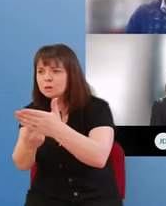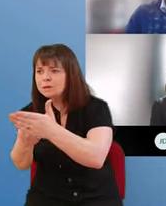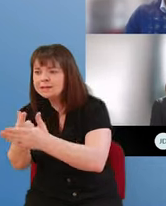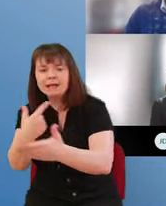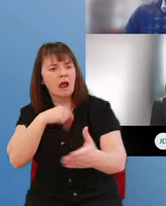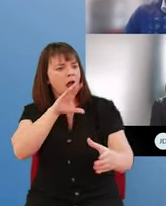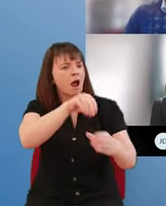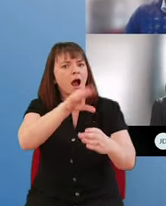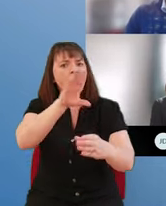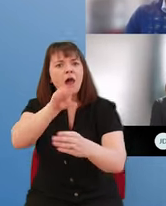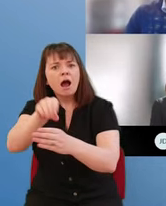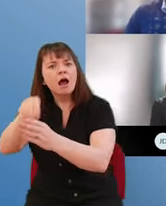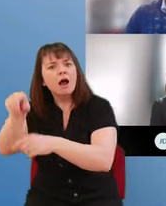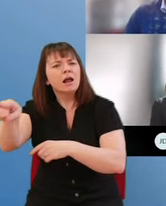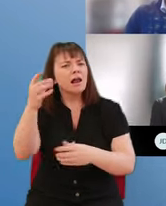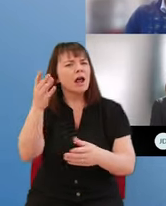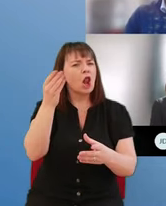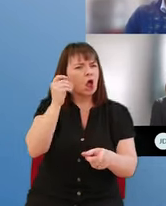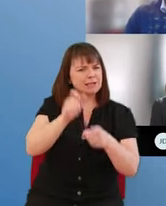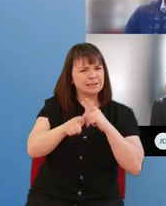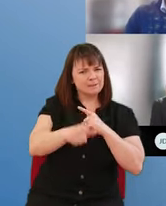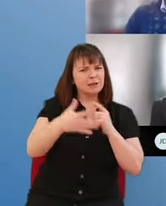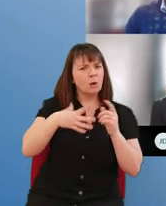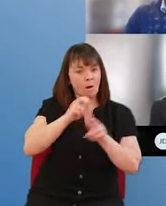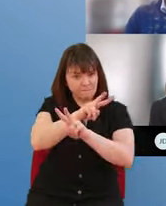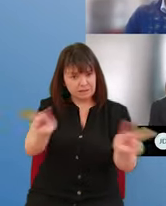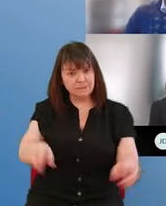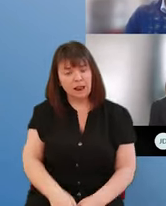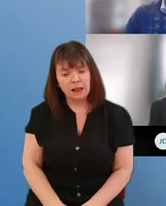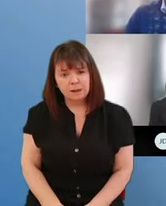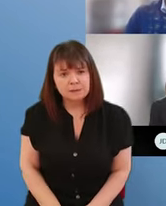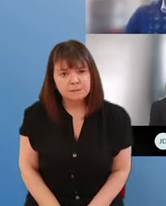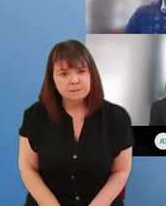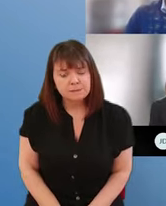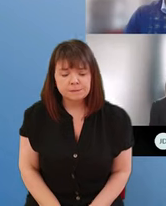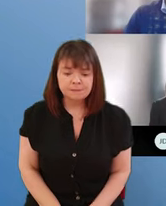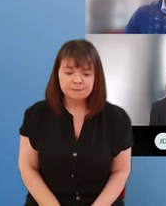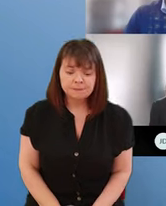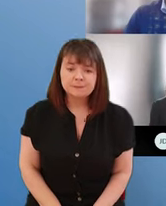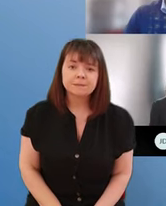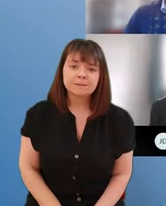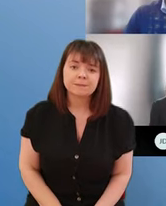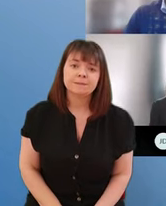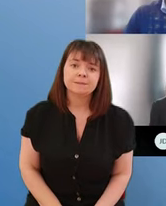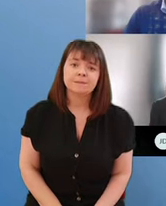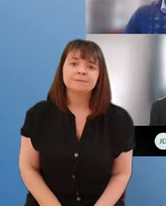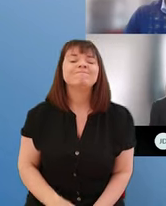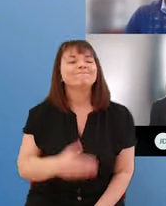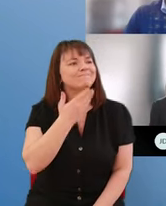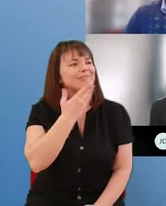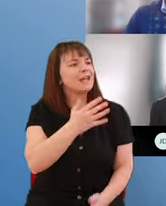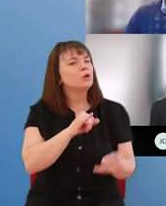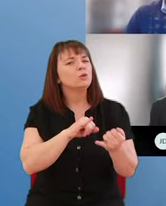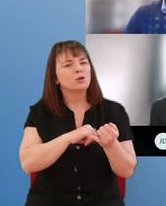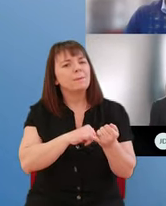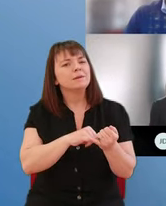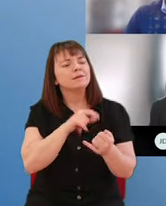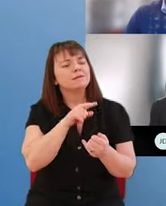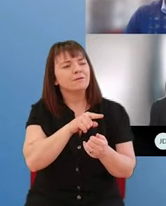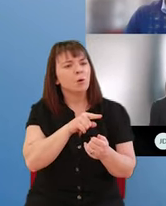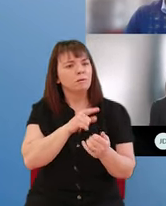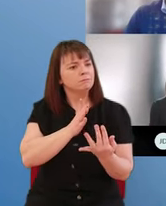Thank you, Shepherd, for stepping in to help me do my time management. I